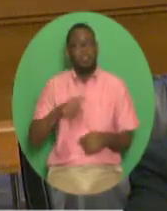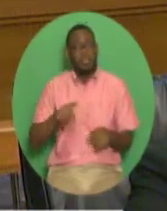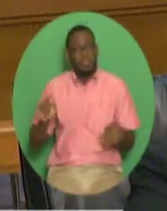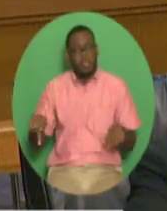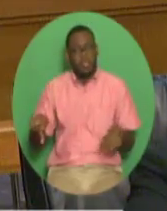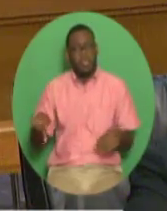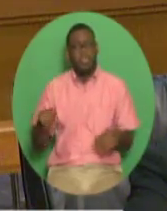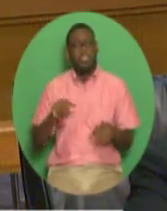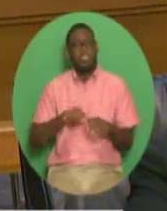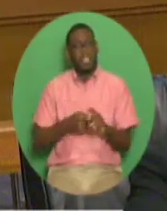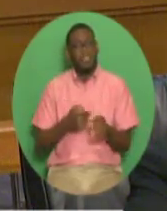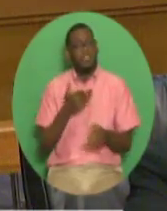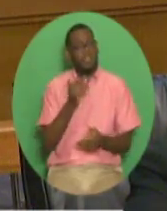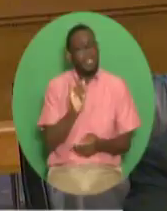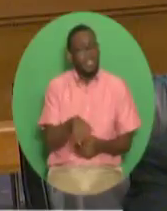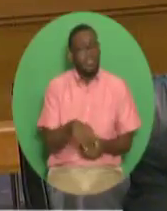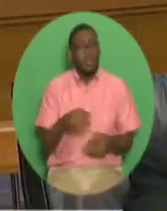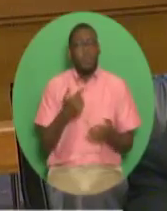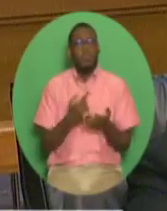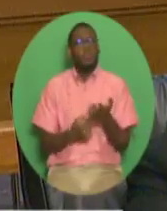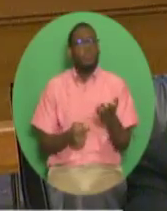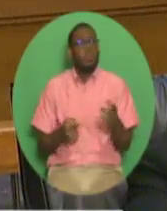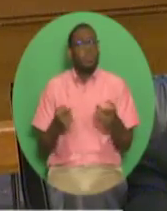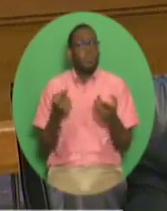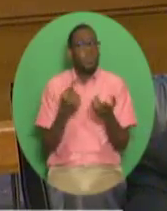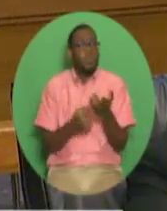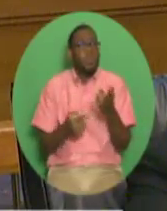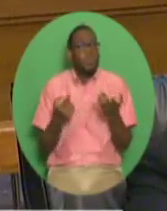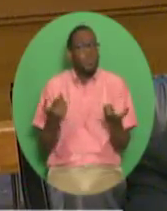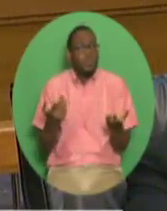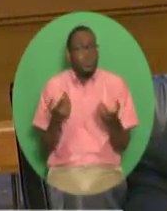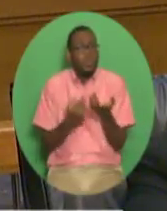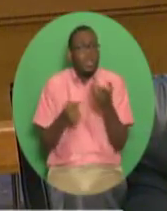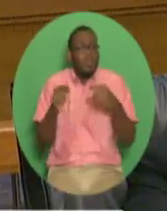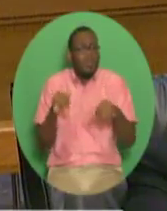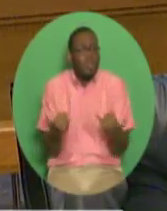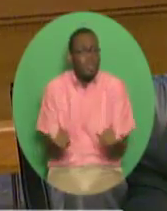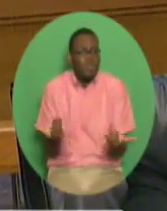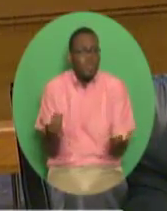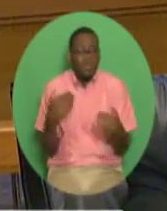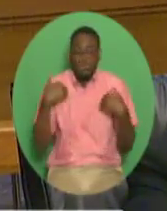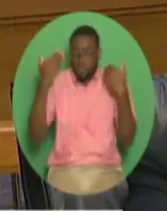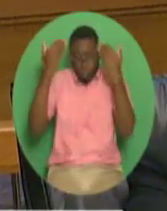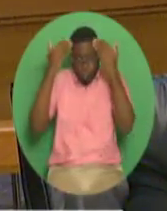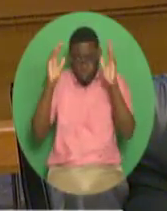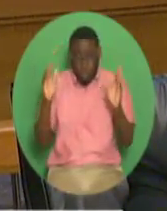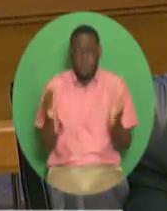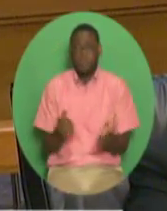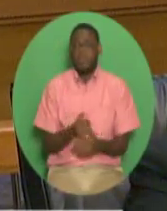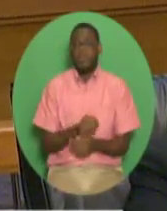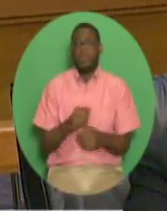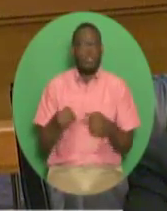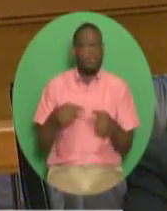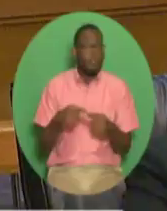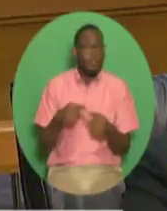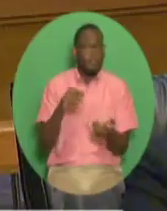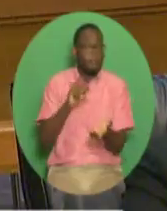for medical tourism, and of course with the fact that we also have so many unemployed, over 200 unemployed